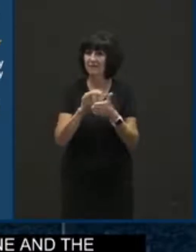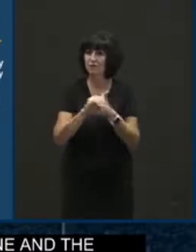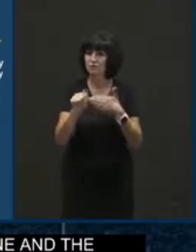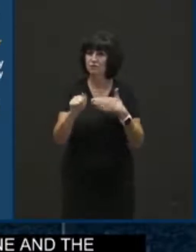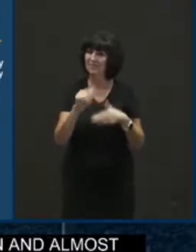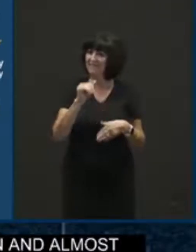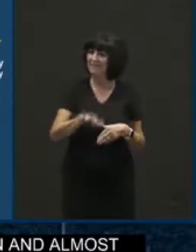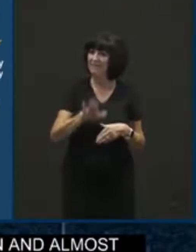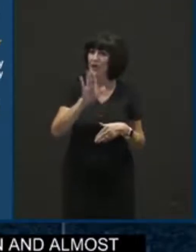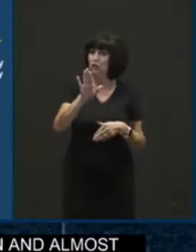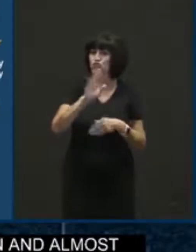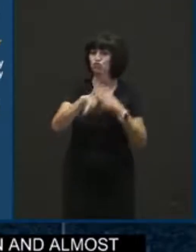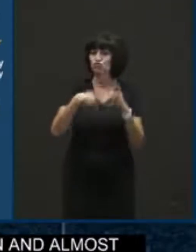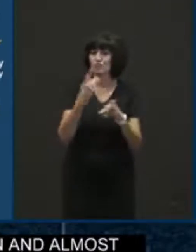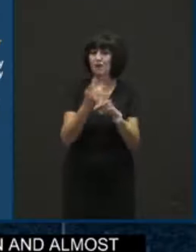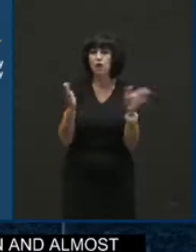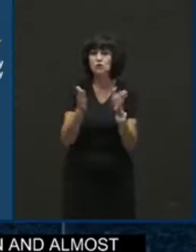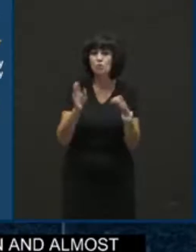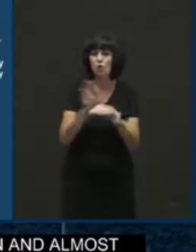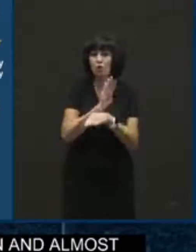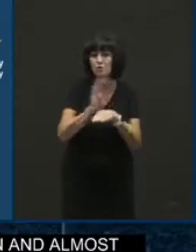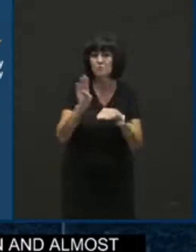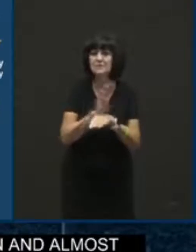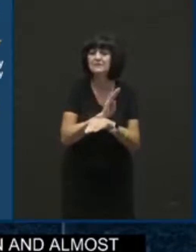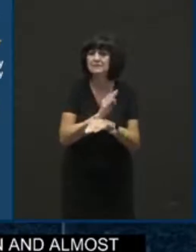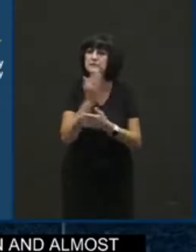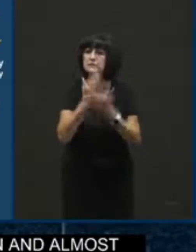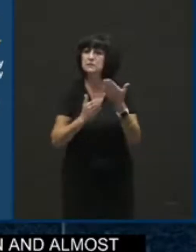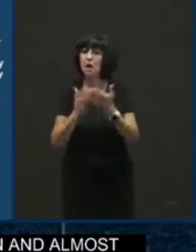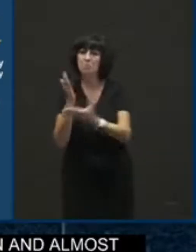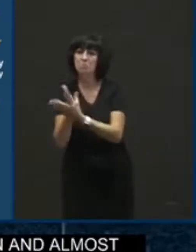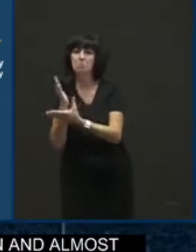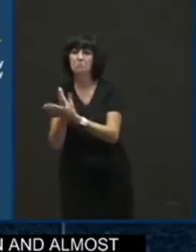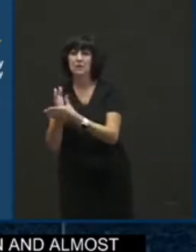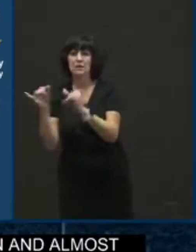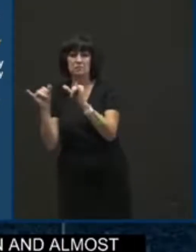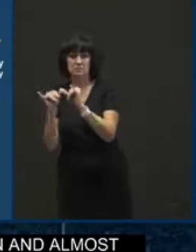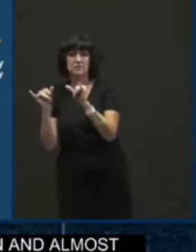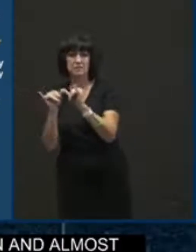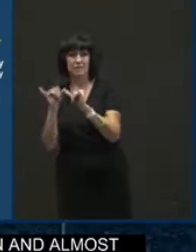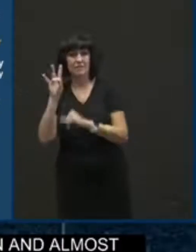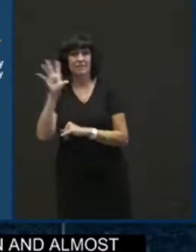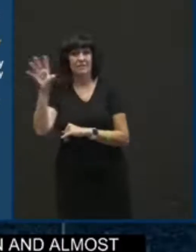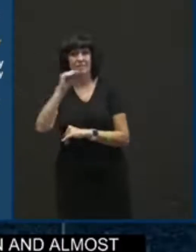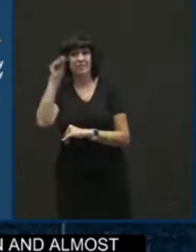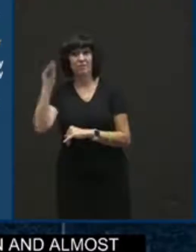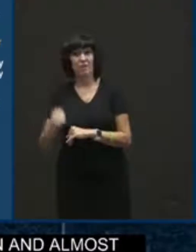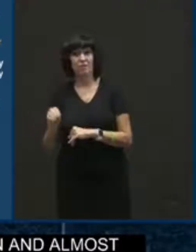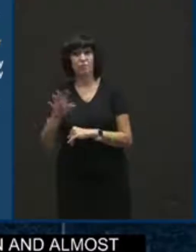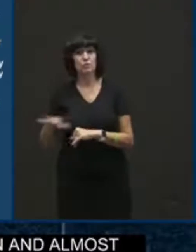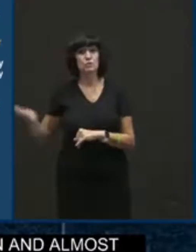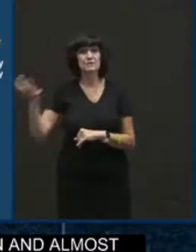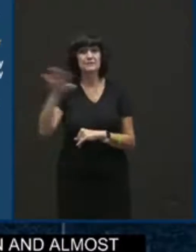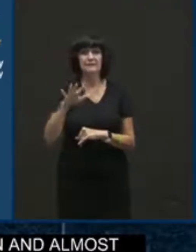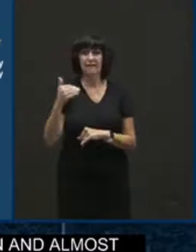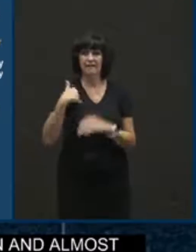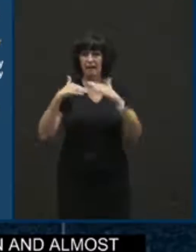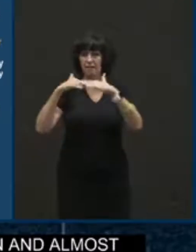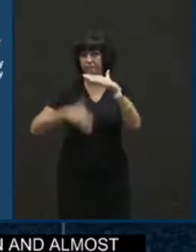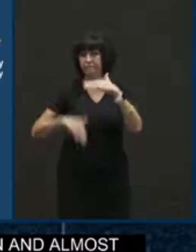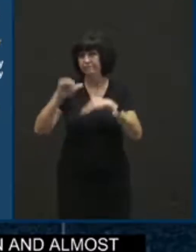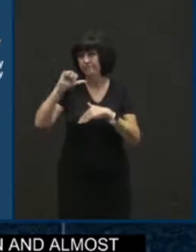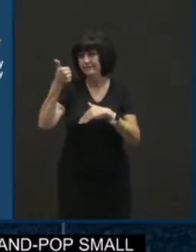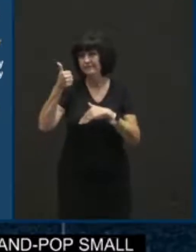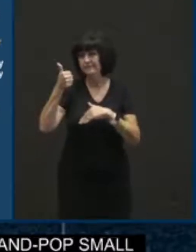and pop small businesses, and some a little bigger than that. 75% of the applicants have fewer than 10 employees, more than